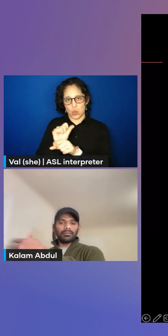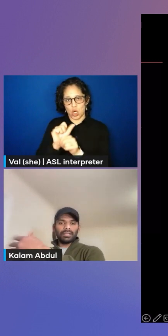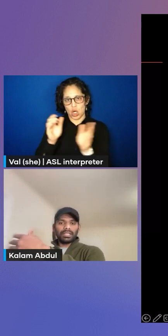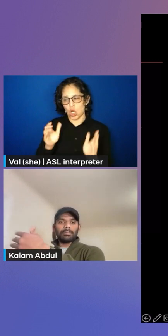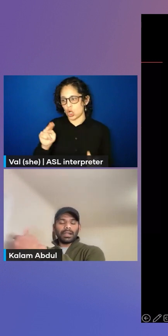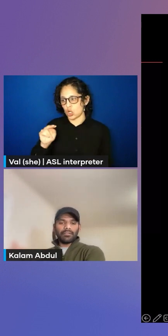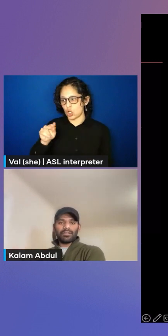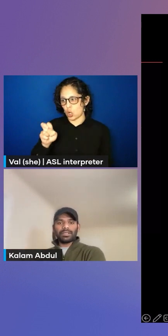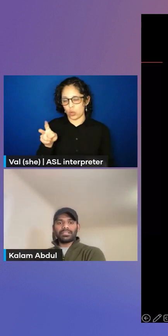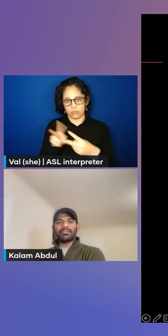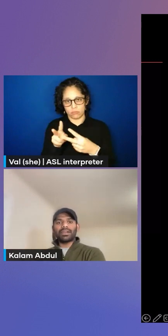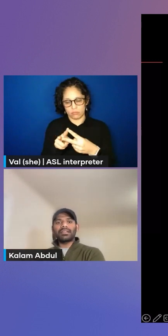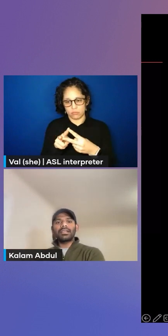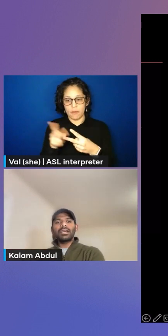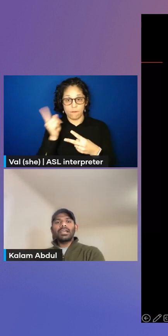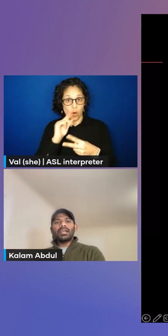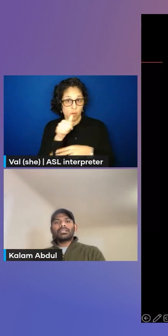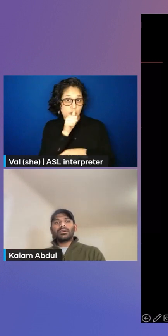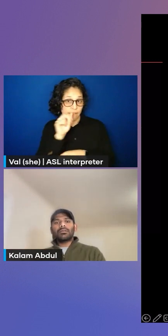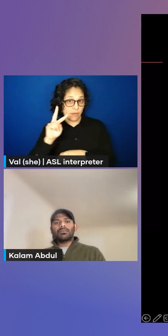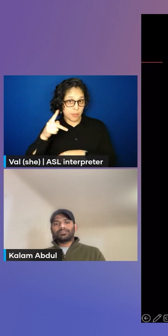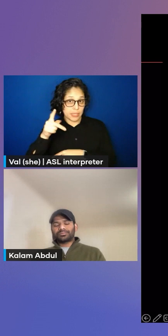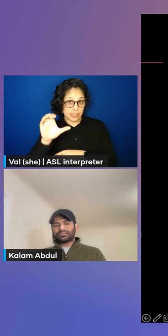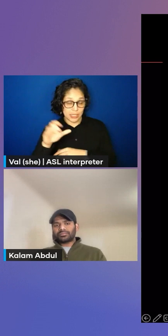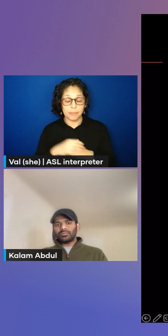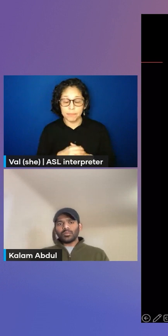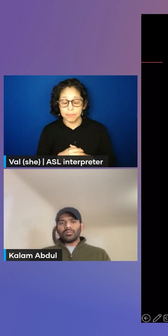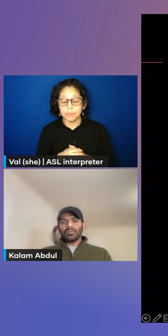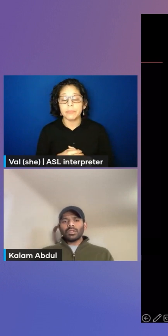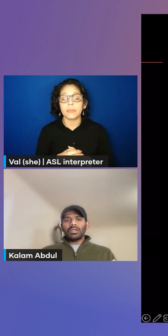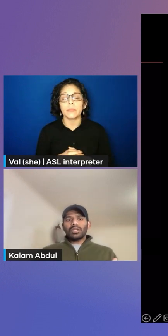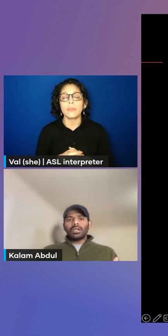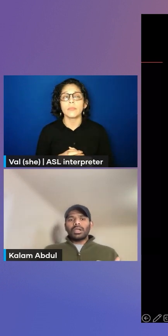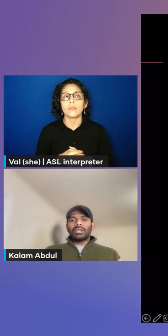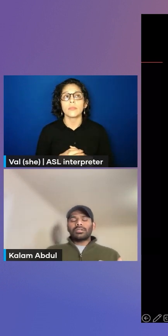vault within a private VPC, right? So